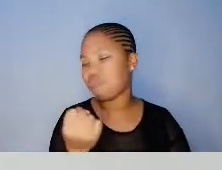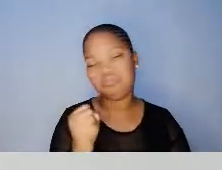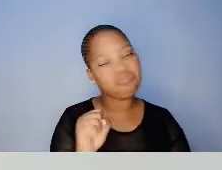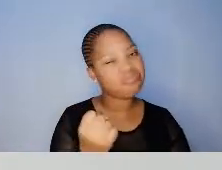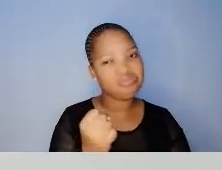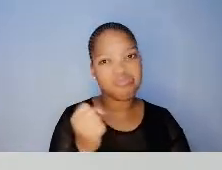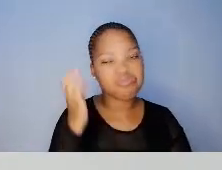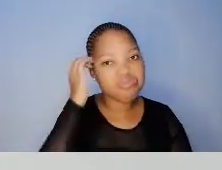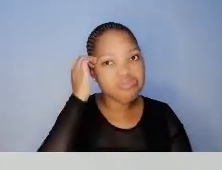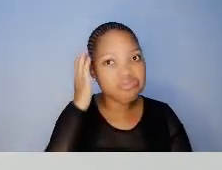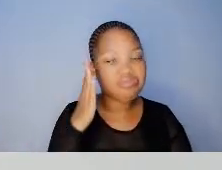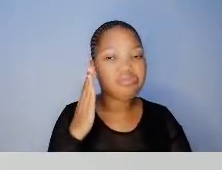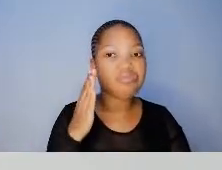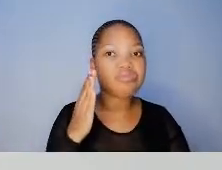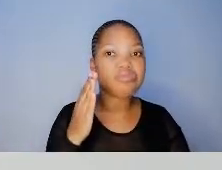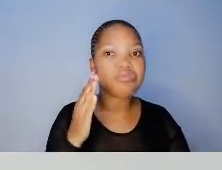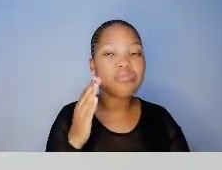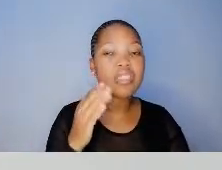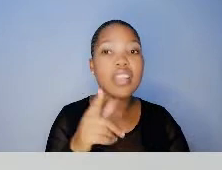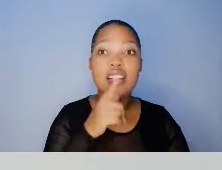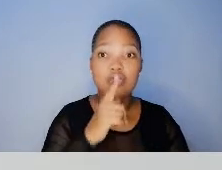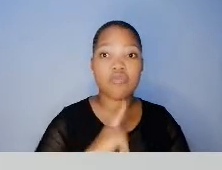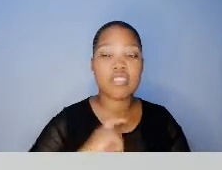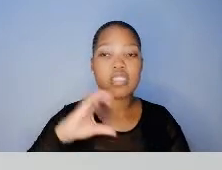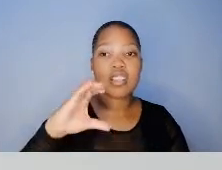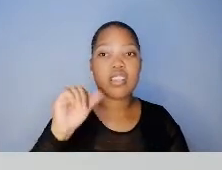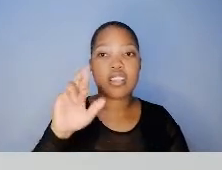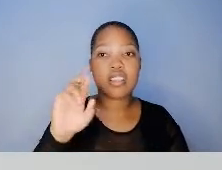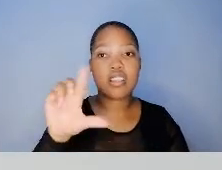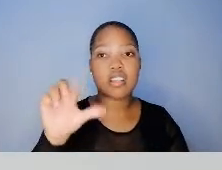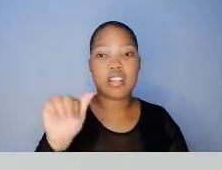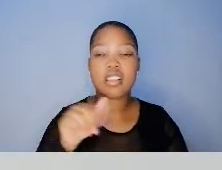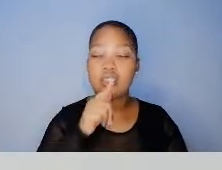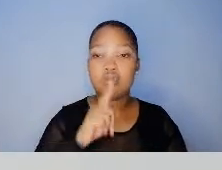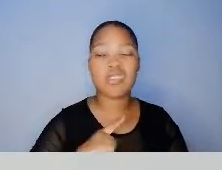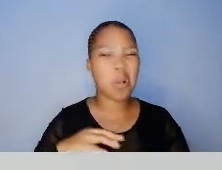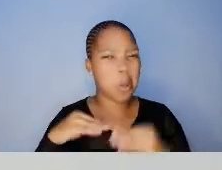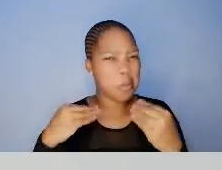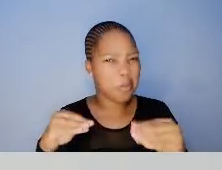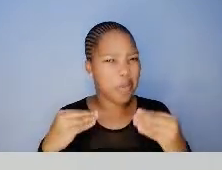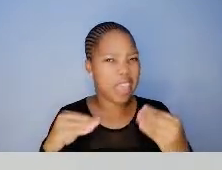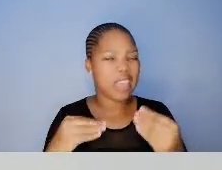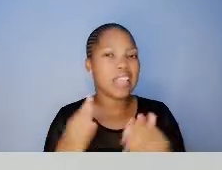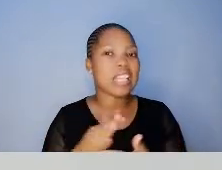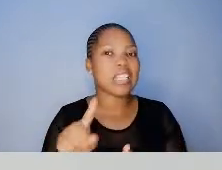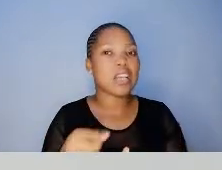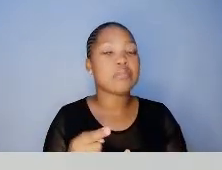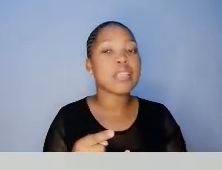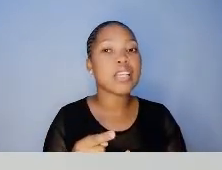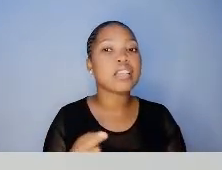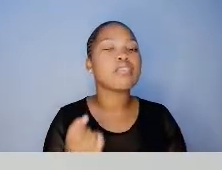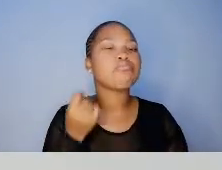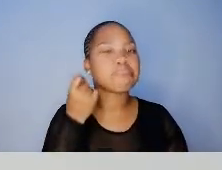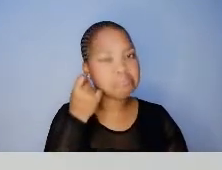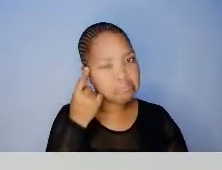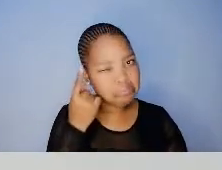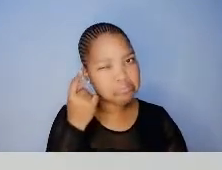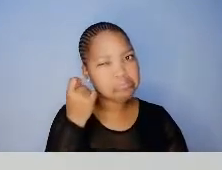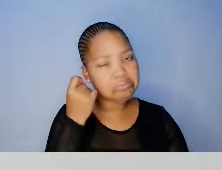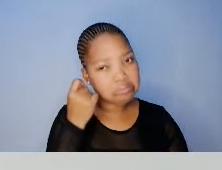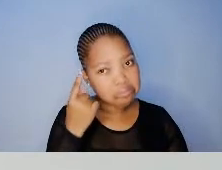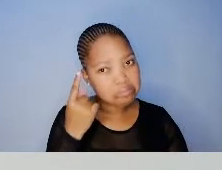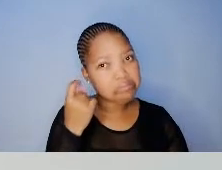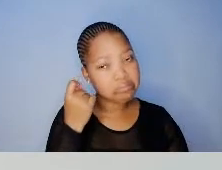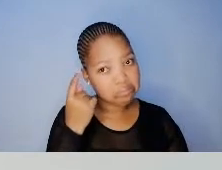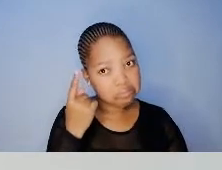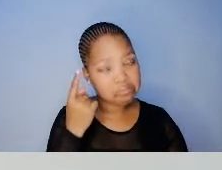know. Apart from Carla, she told us that she was kind of busy with something that we did really understand, you know.